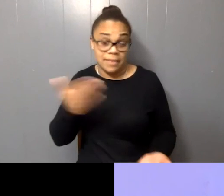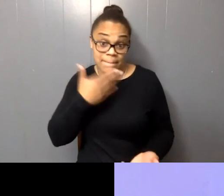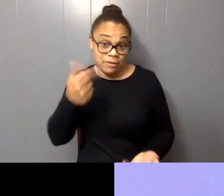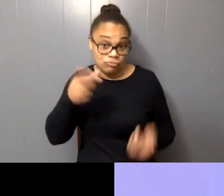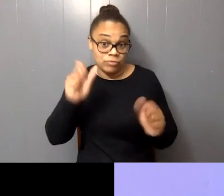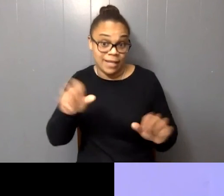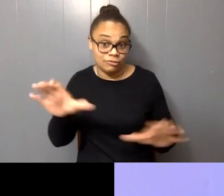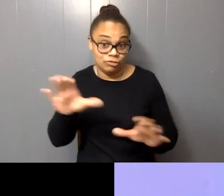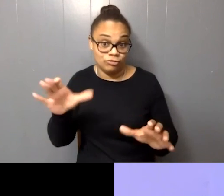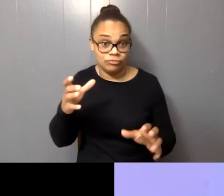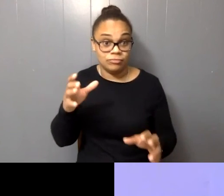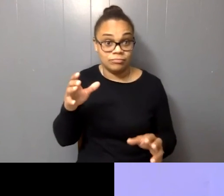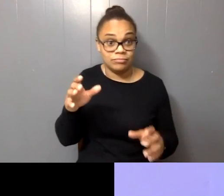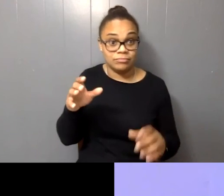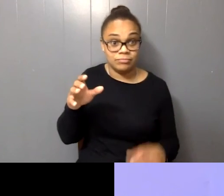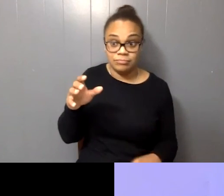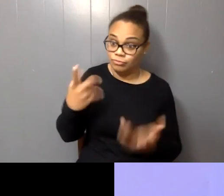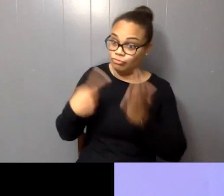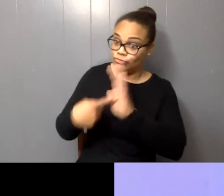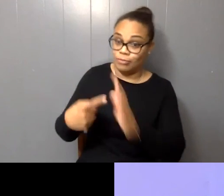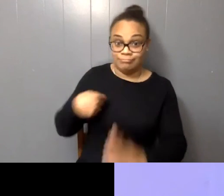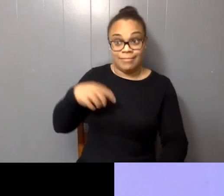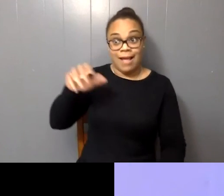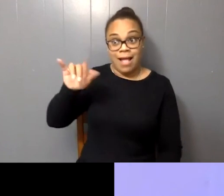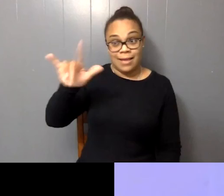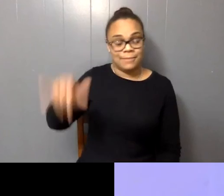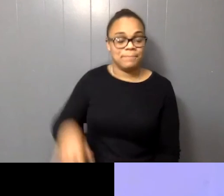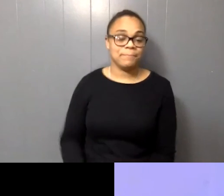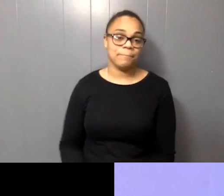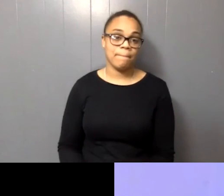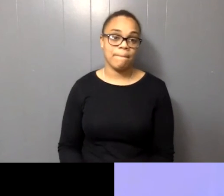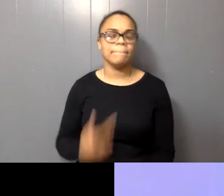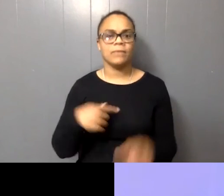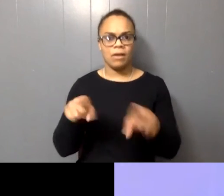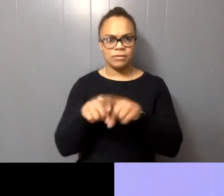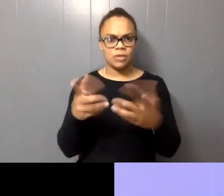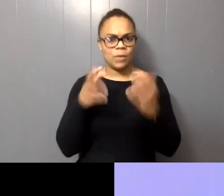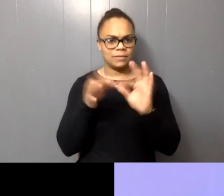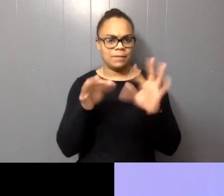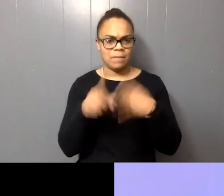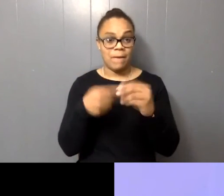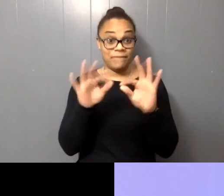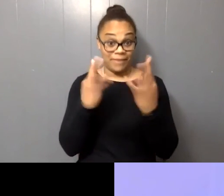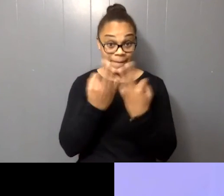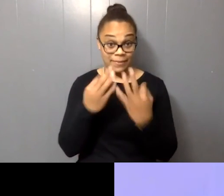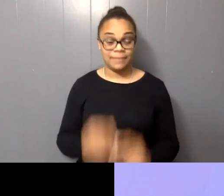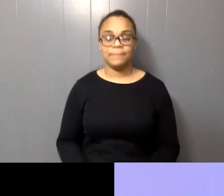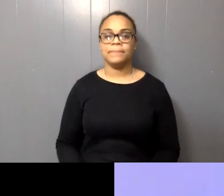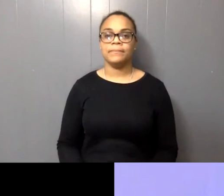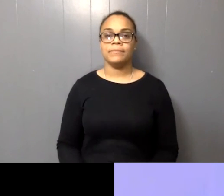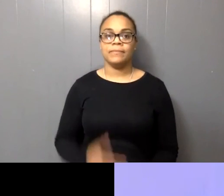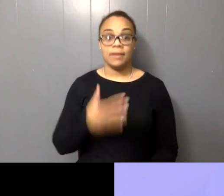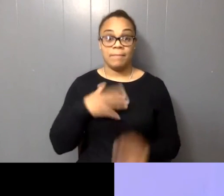ally. And I also wanted to mention, like with the family thing, my family